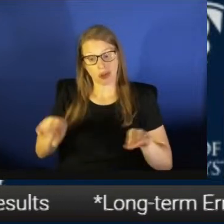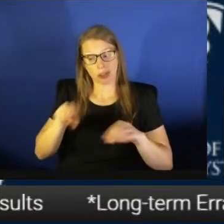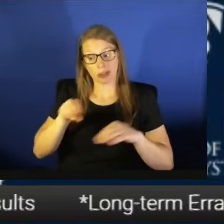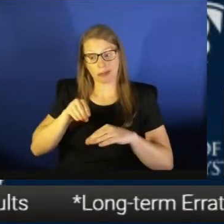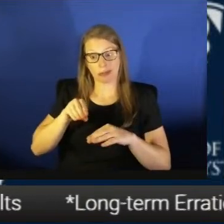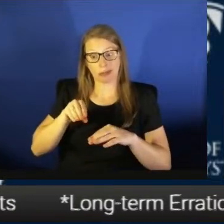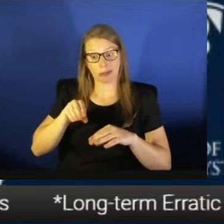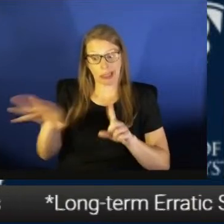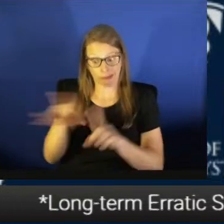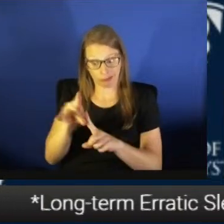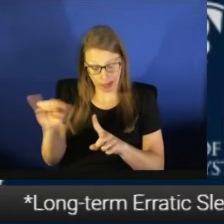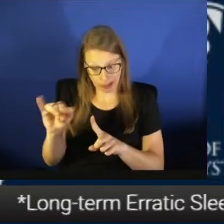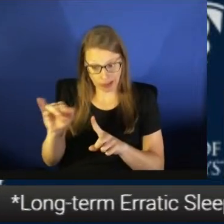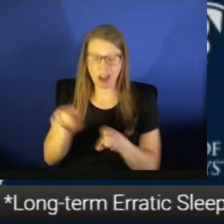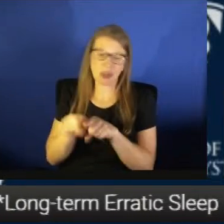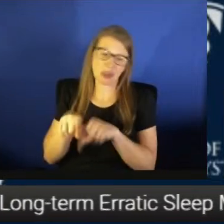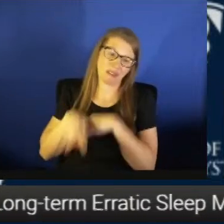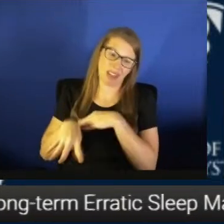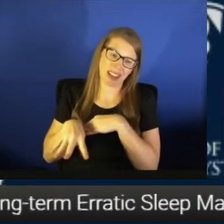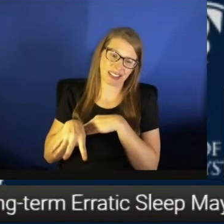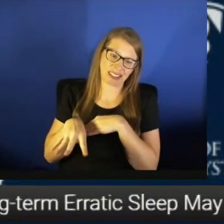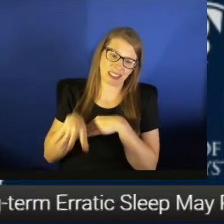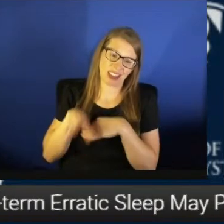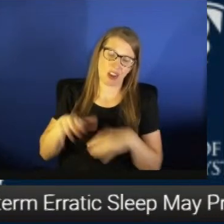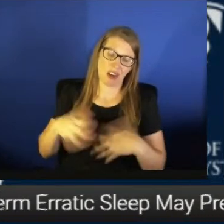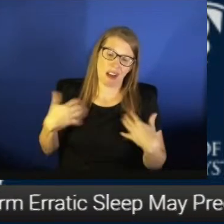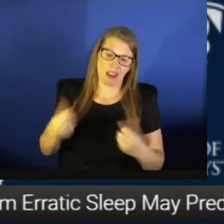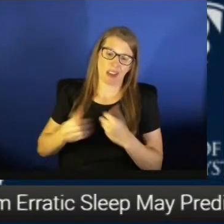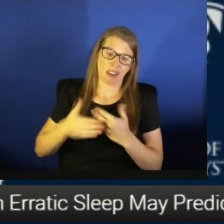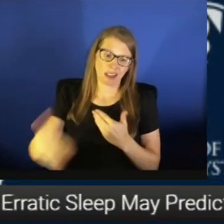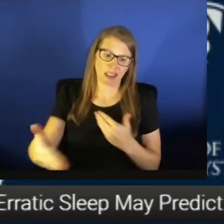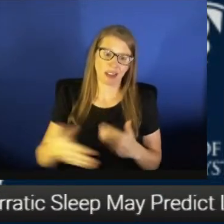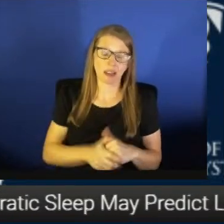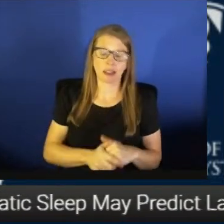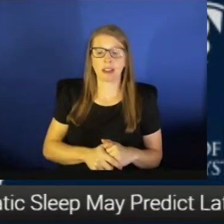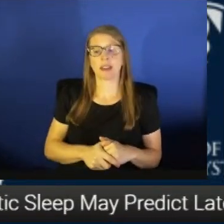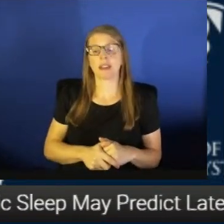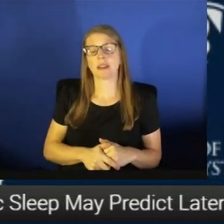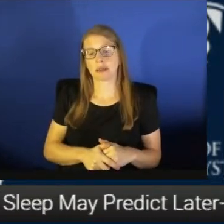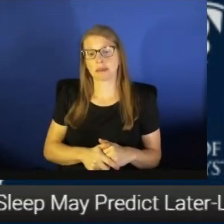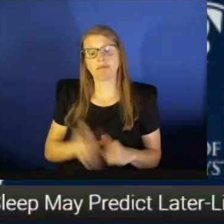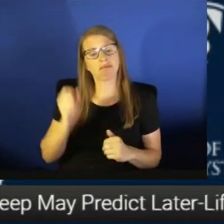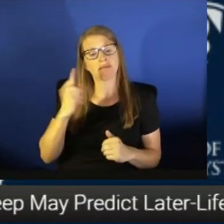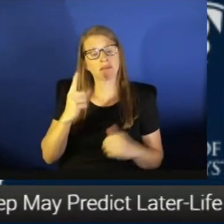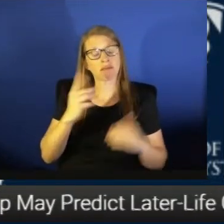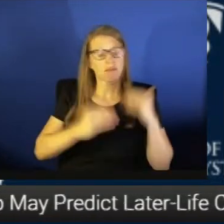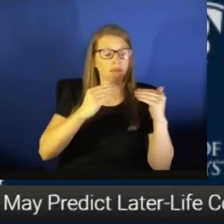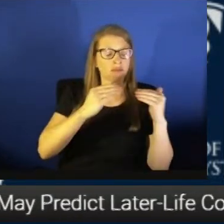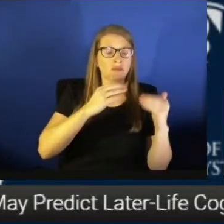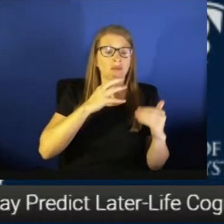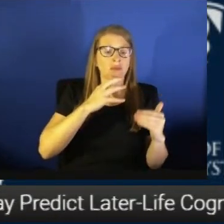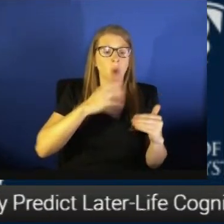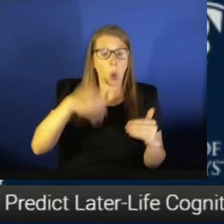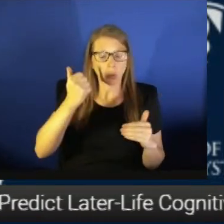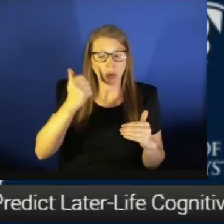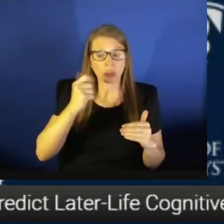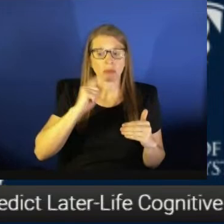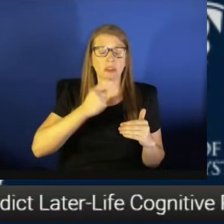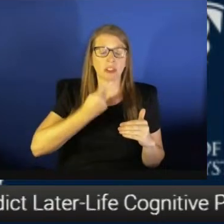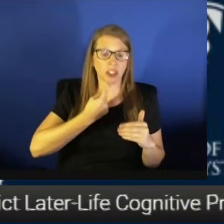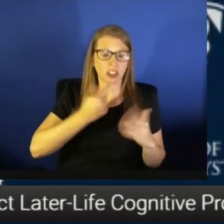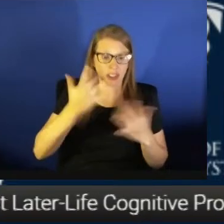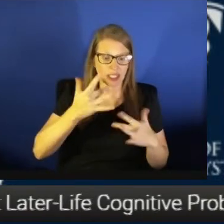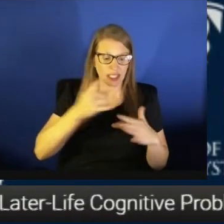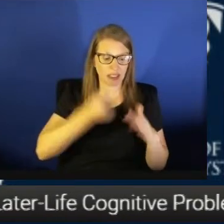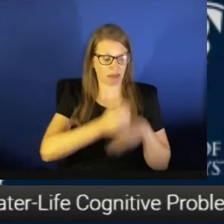it's less likely than older people or adults to have the severe disease, the hospitalization, even